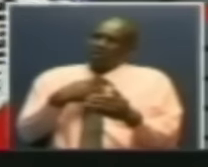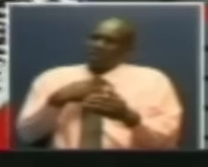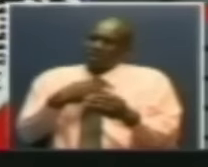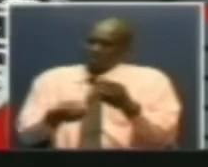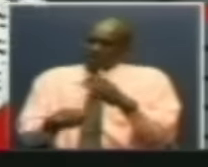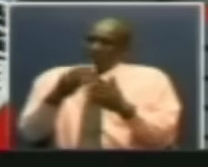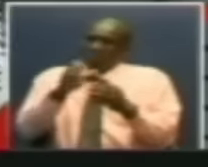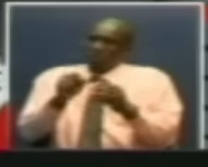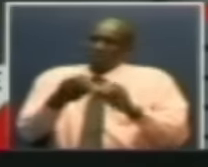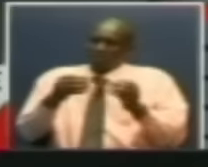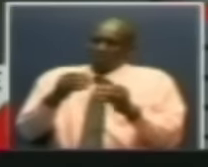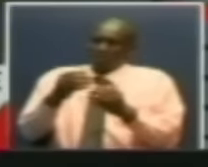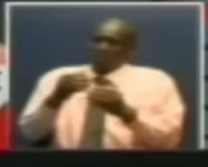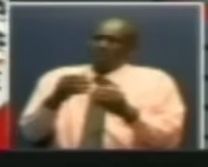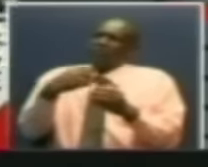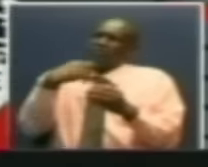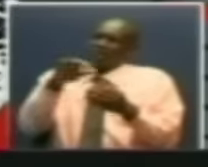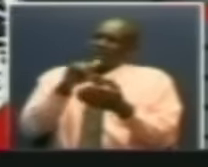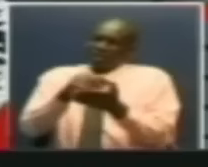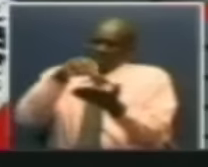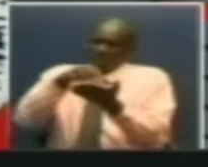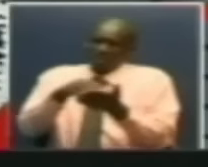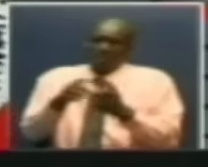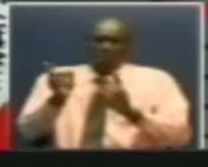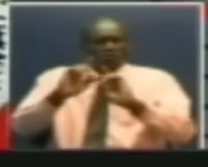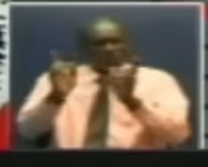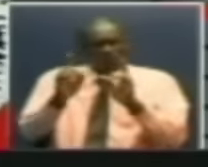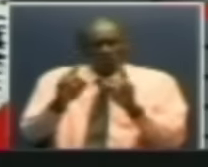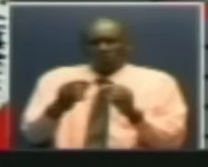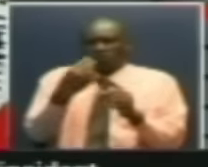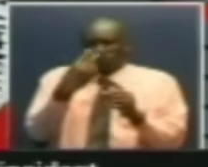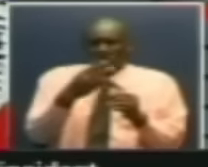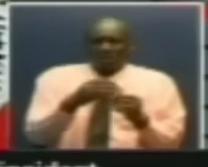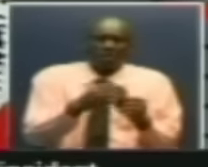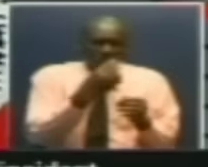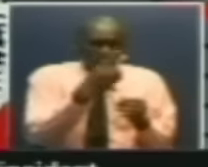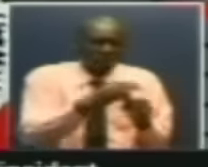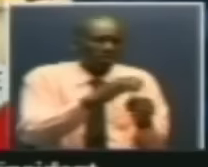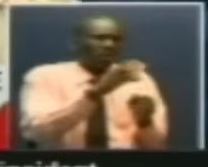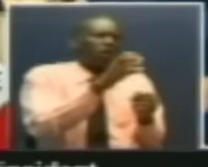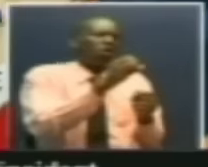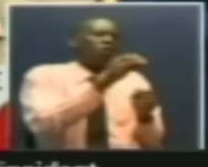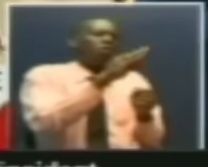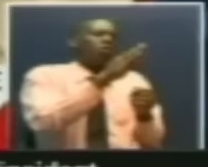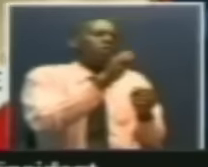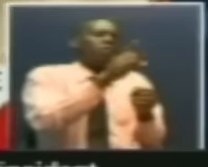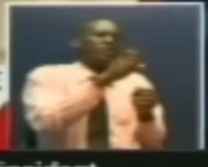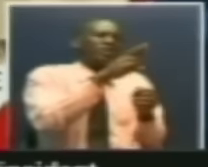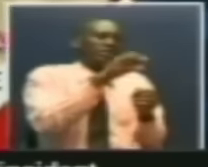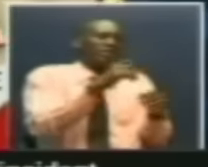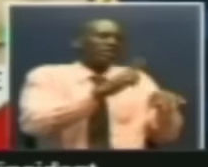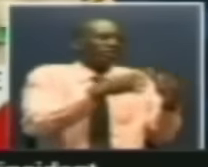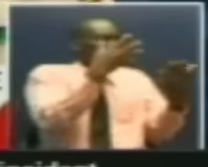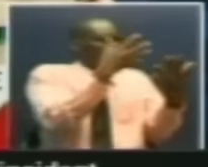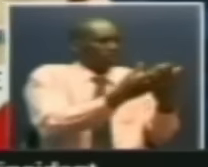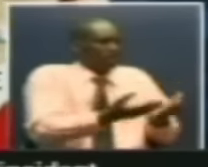so he has not been prosecuted just Which yet. Which one? His case. It hasn't brought you to see, a close yet. You see, Robadiri, once we have made an arrest and we